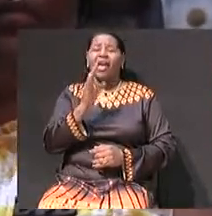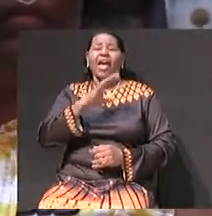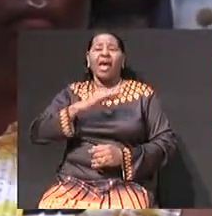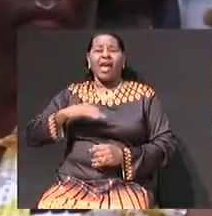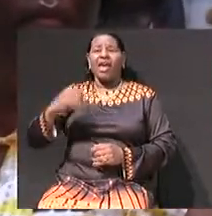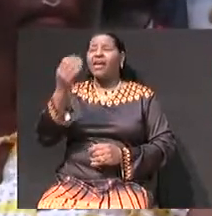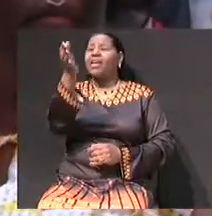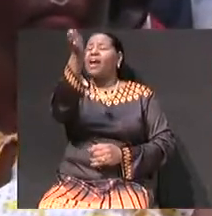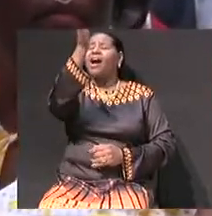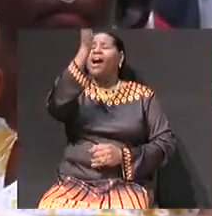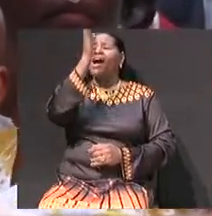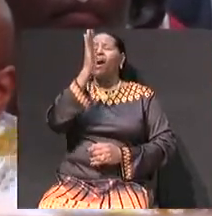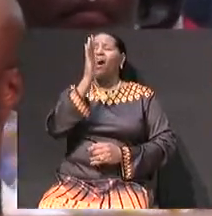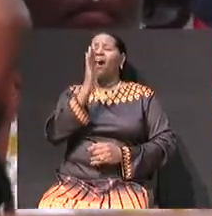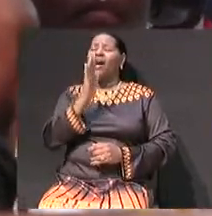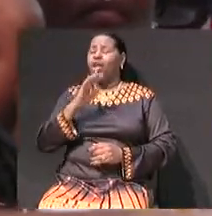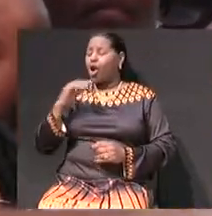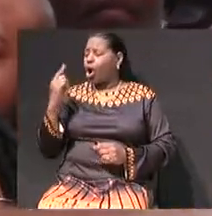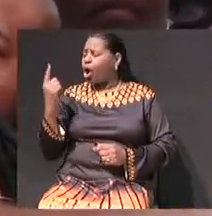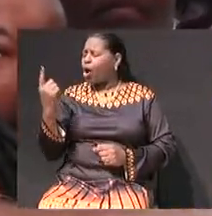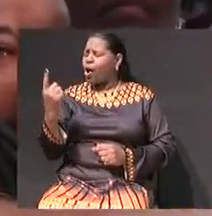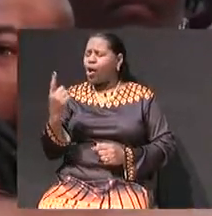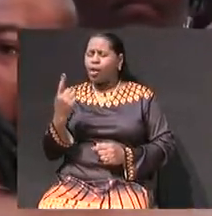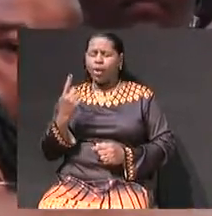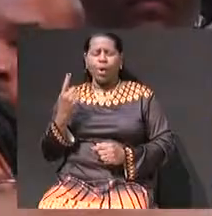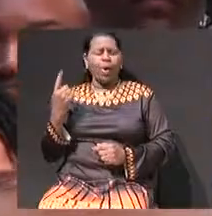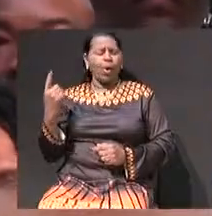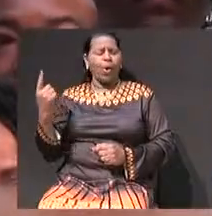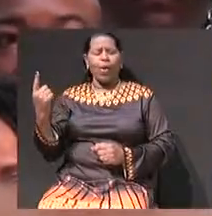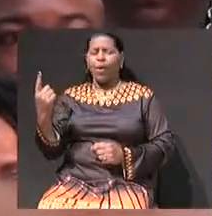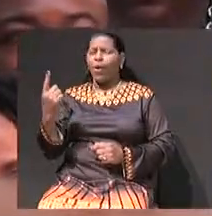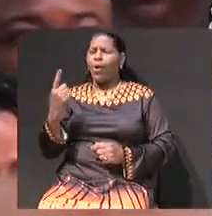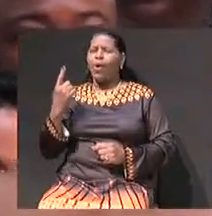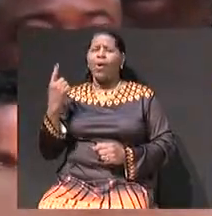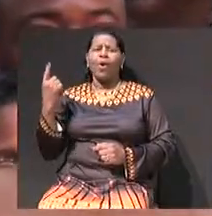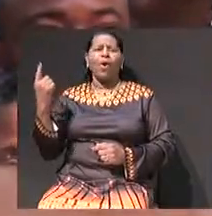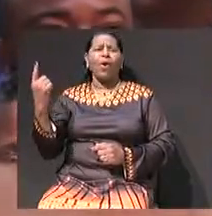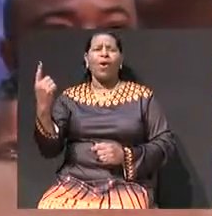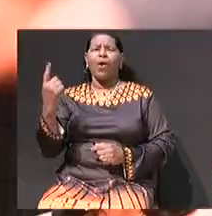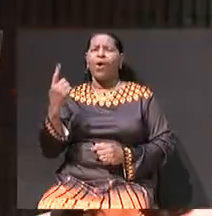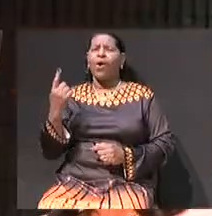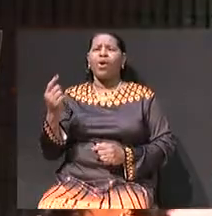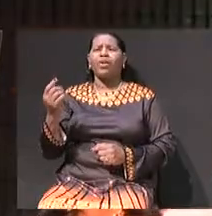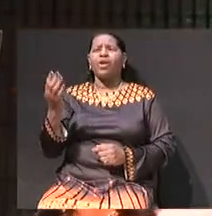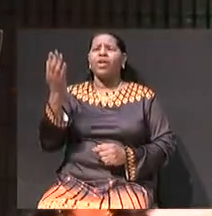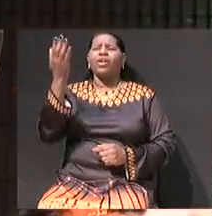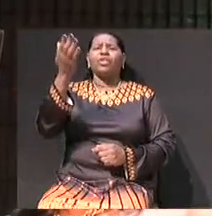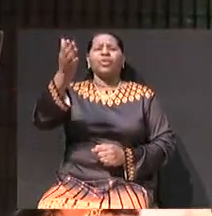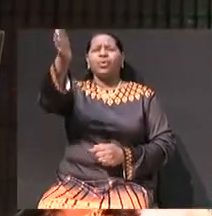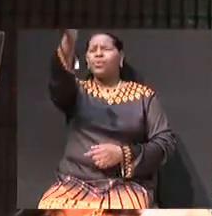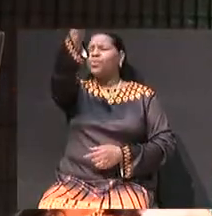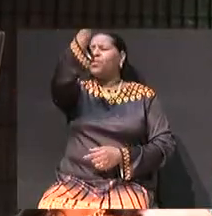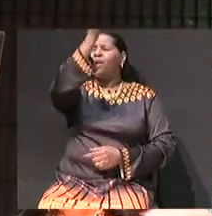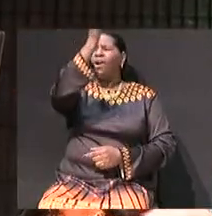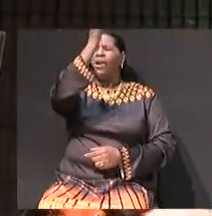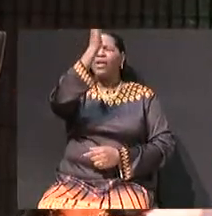God alone. Can we sing it as a corporate body? You are